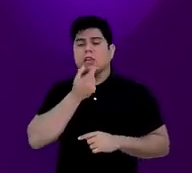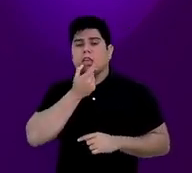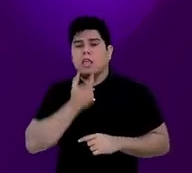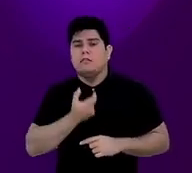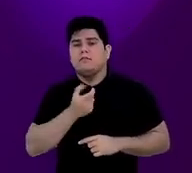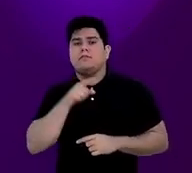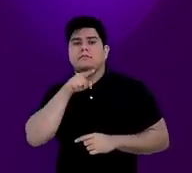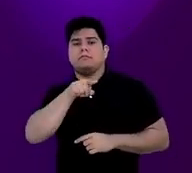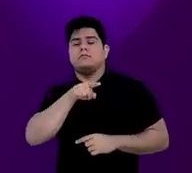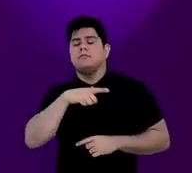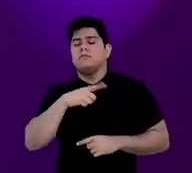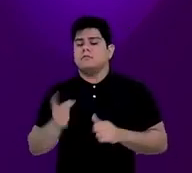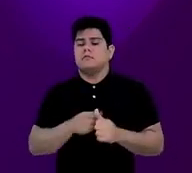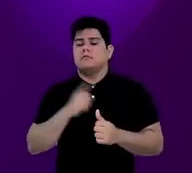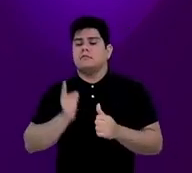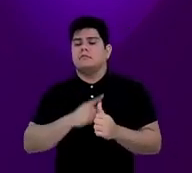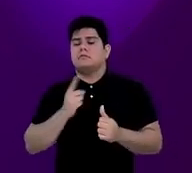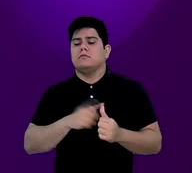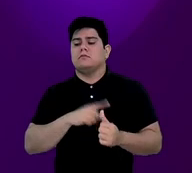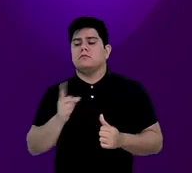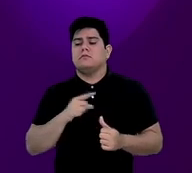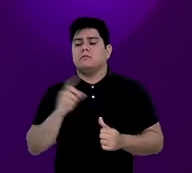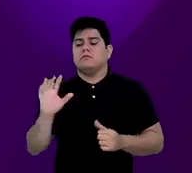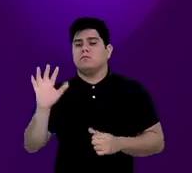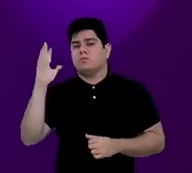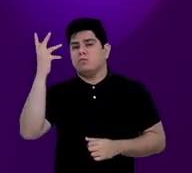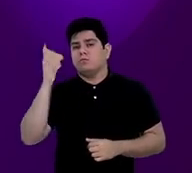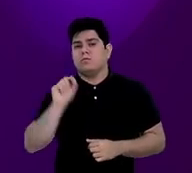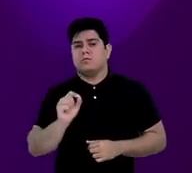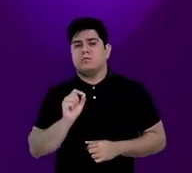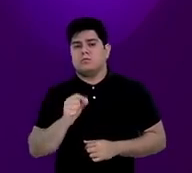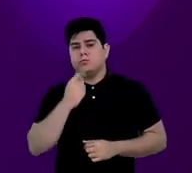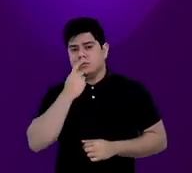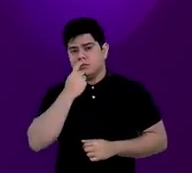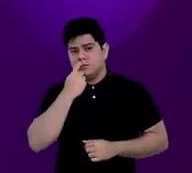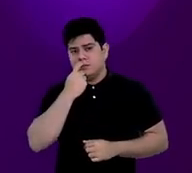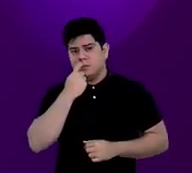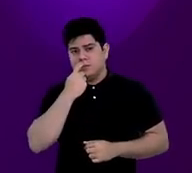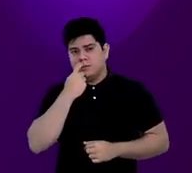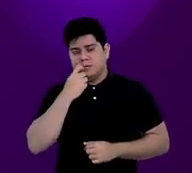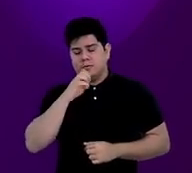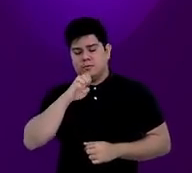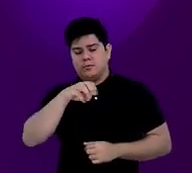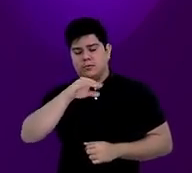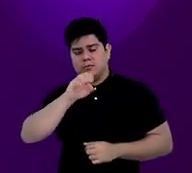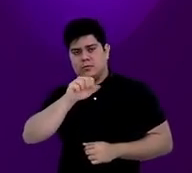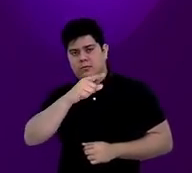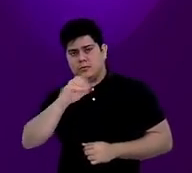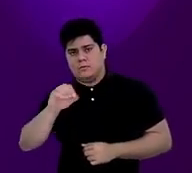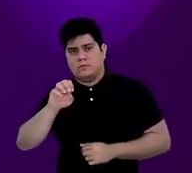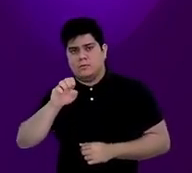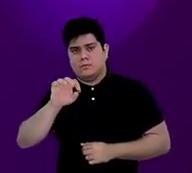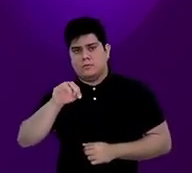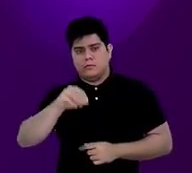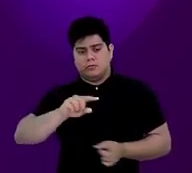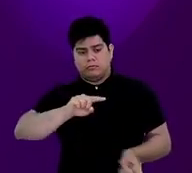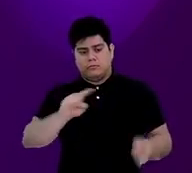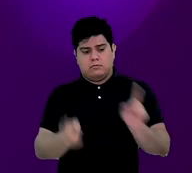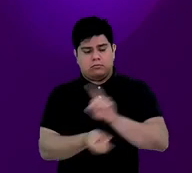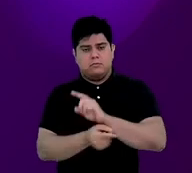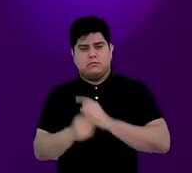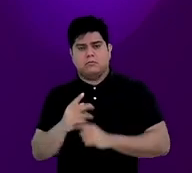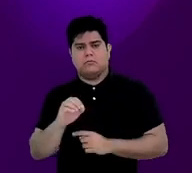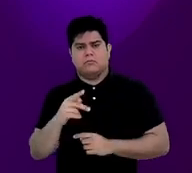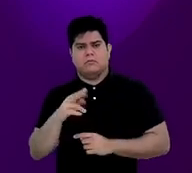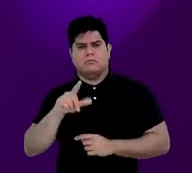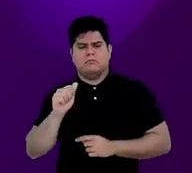and population inversion. But it took quite a long time until 1960 before Ted Mayman